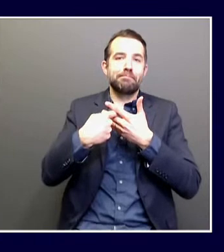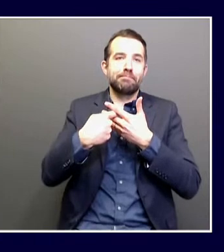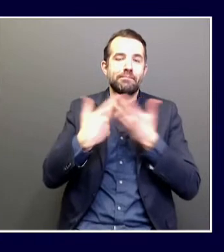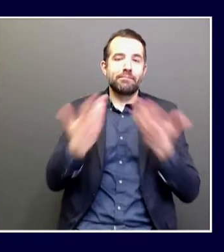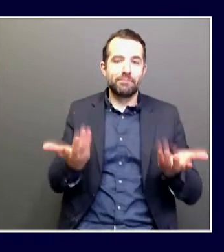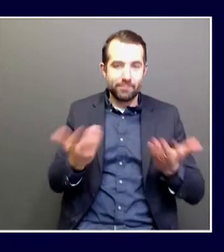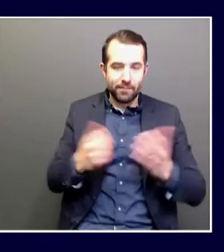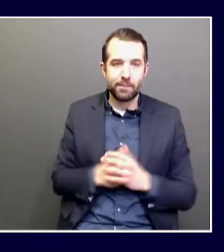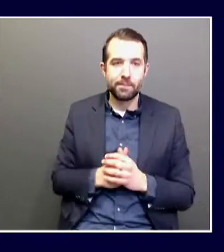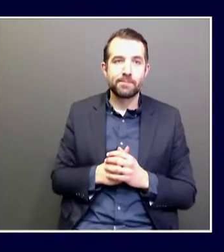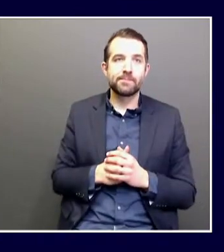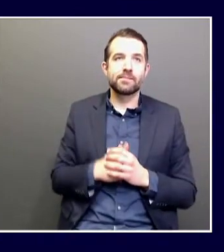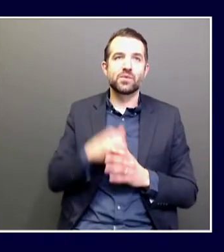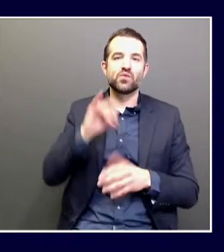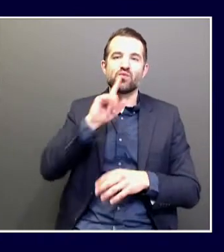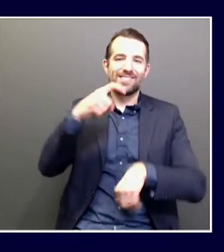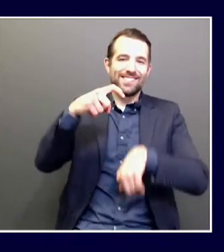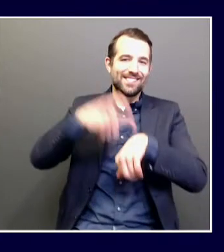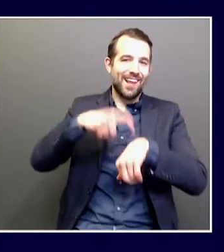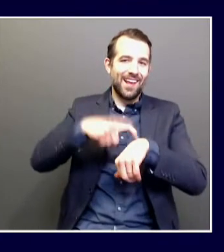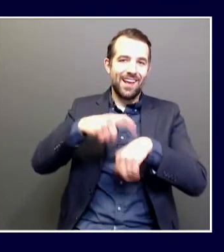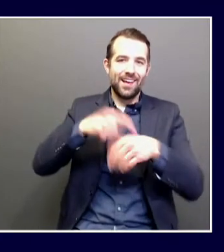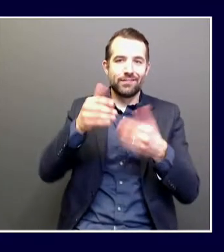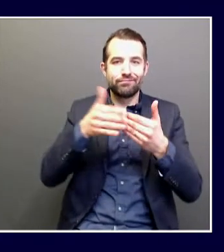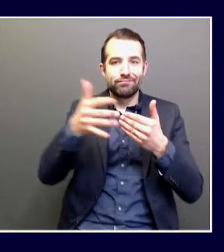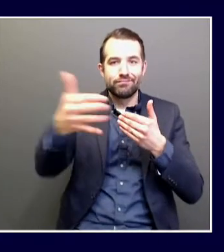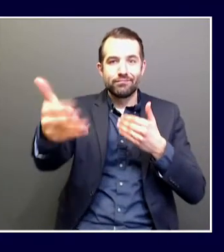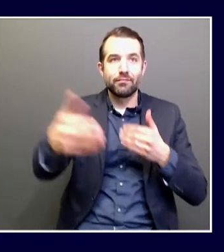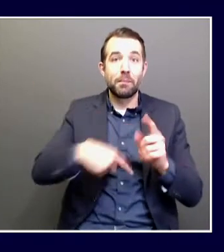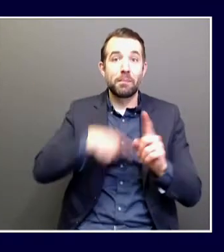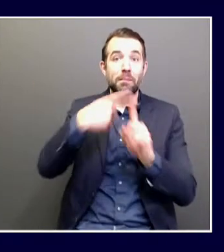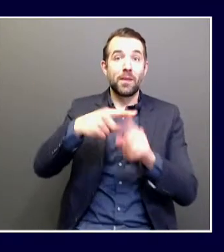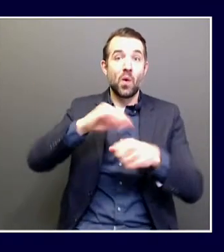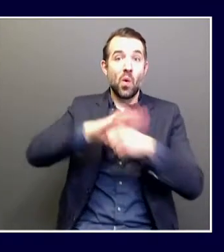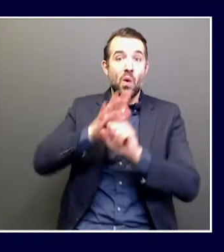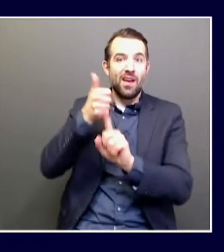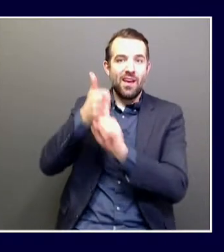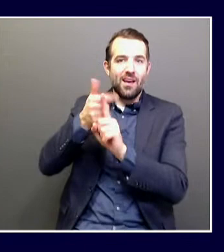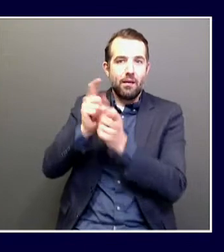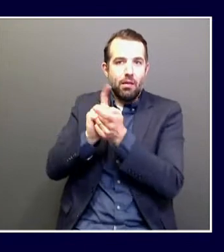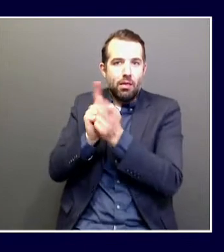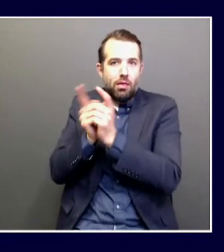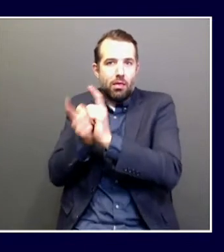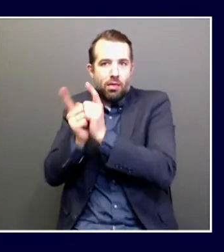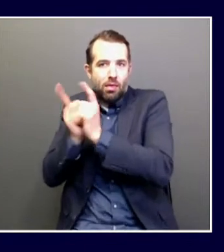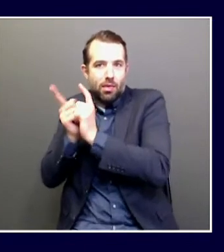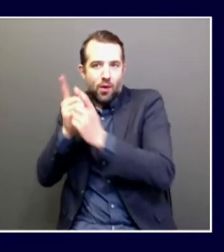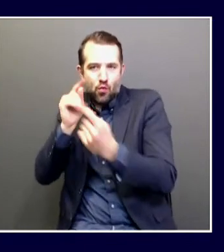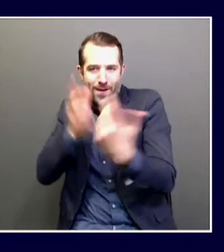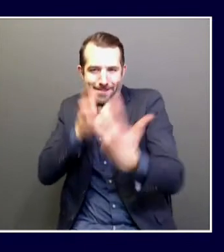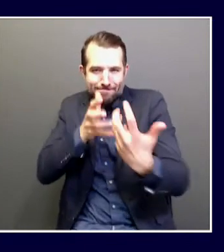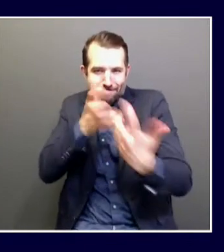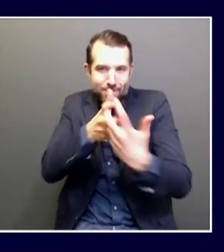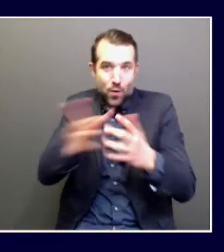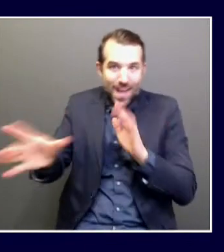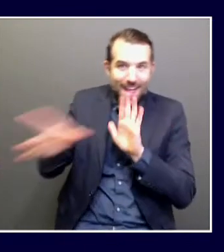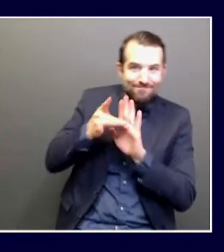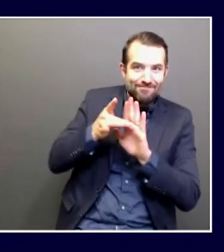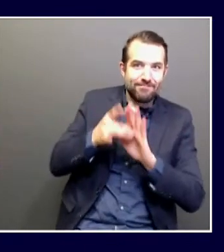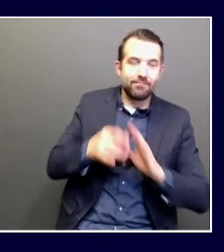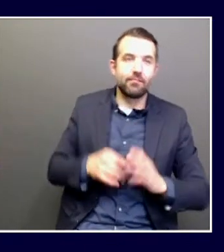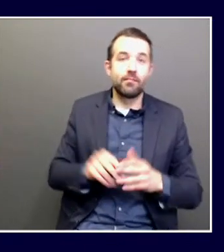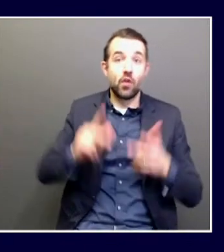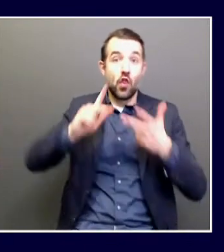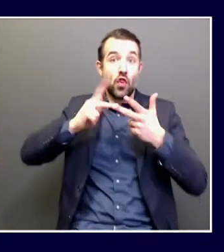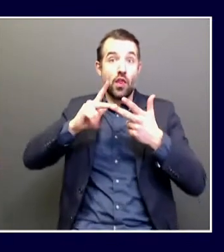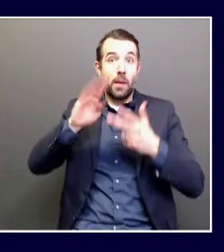time, but also because of the Omicron variant. Getting a booster is more important than ever. The rationale